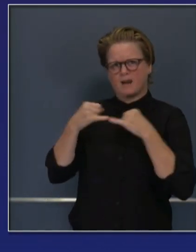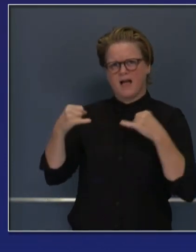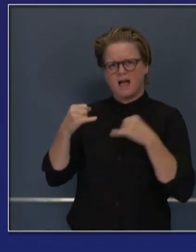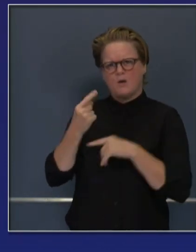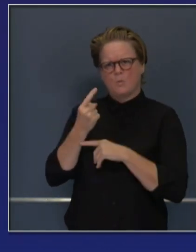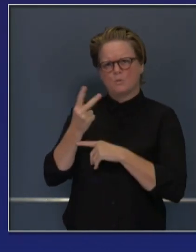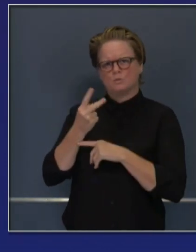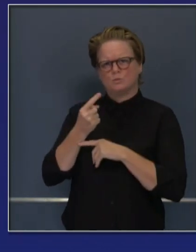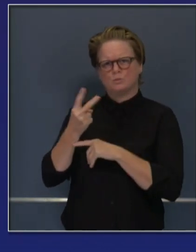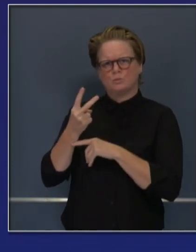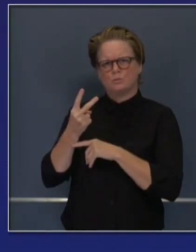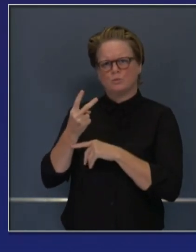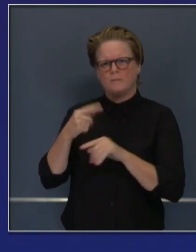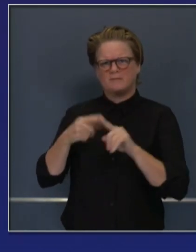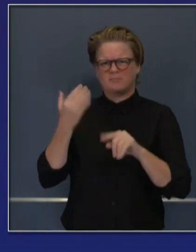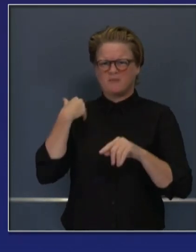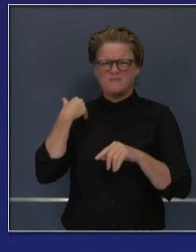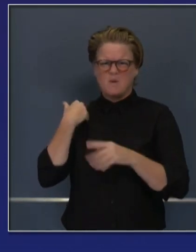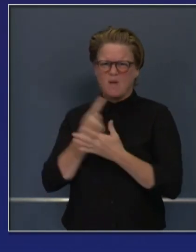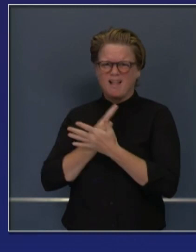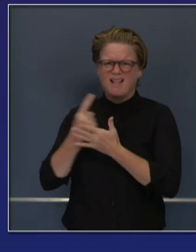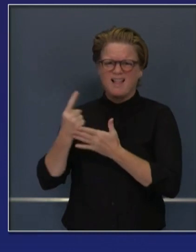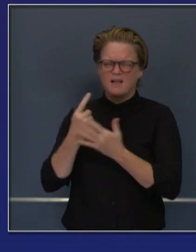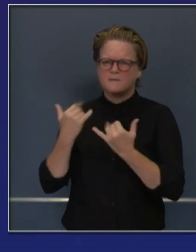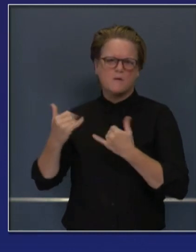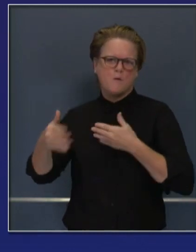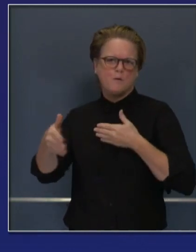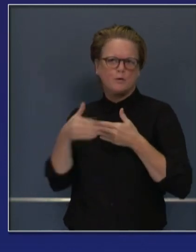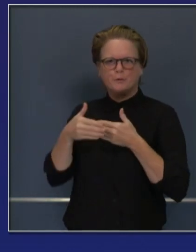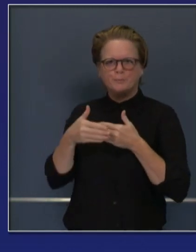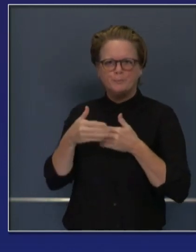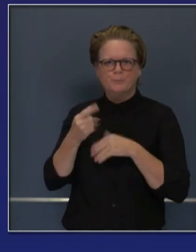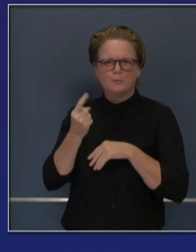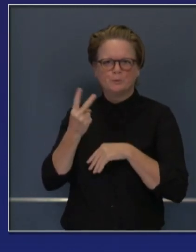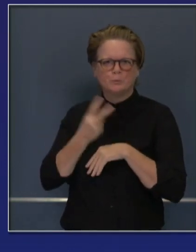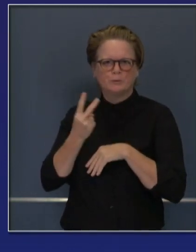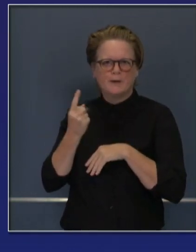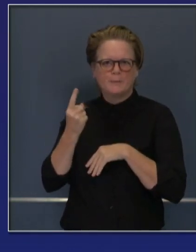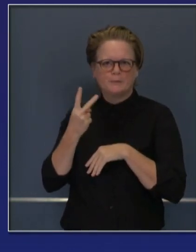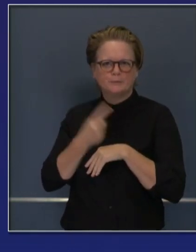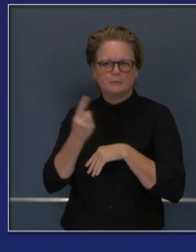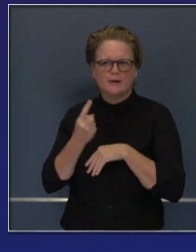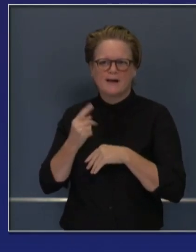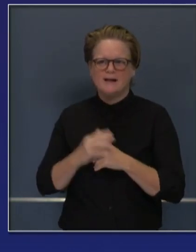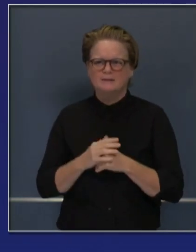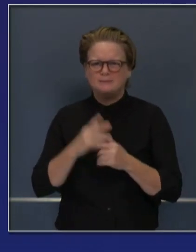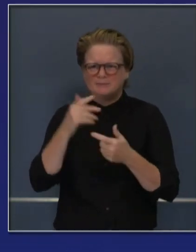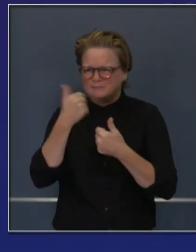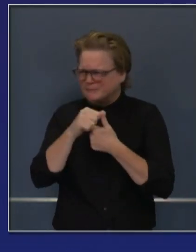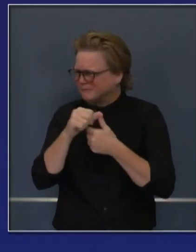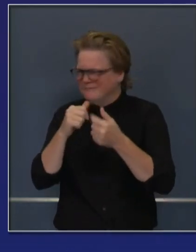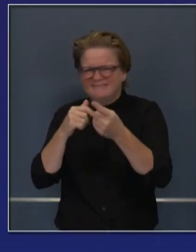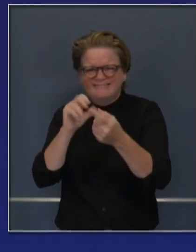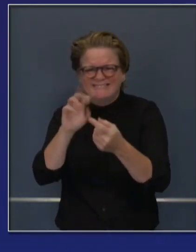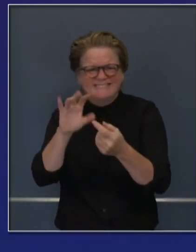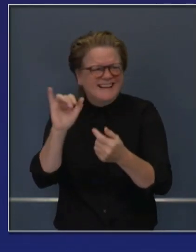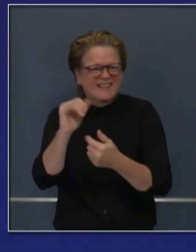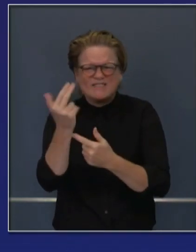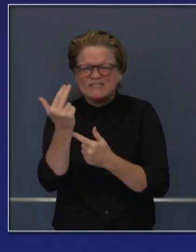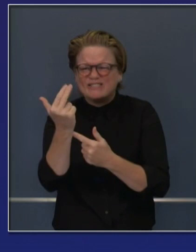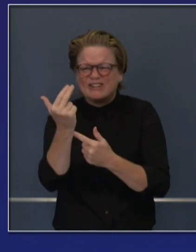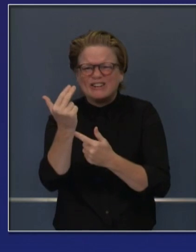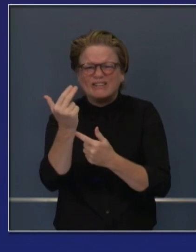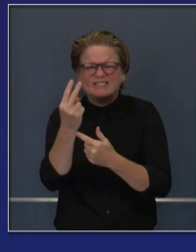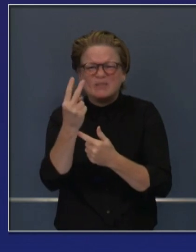Certainly during those very difficult periods and days where we had test results coming back 13, 14, 15 days, almost making, in fact, not